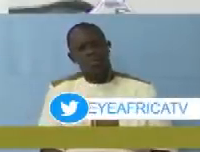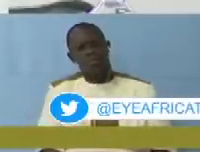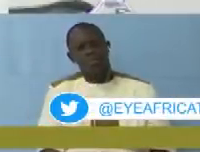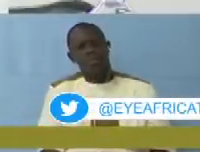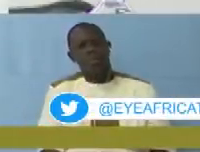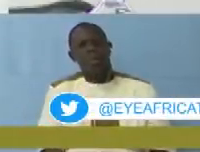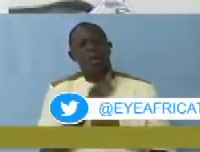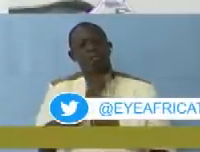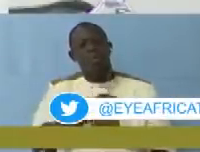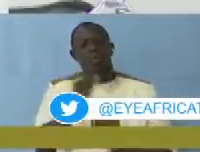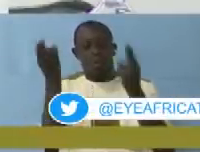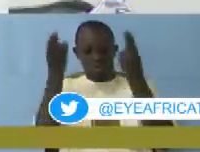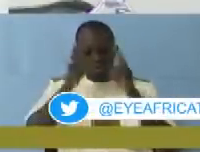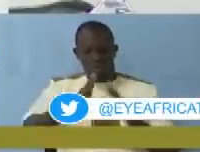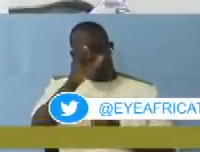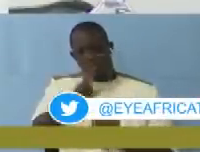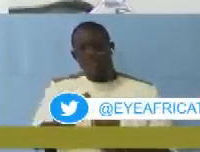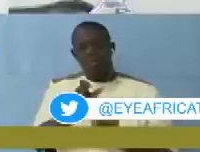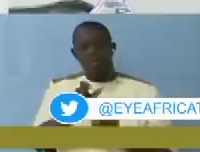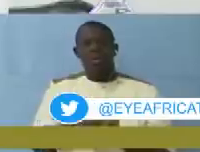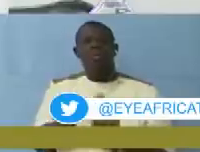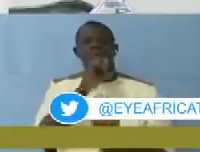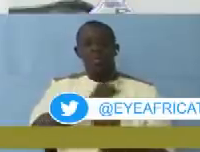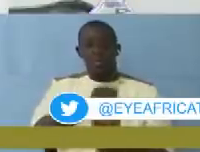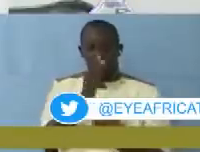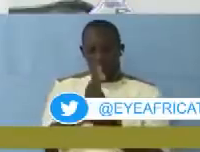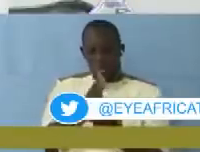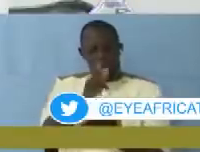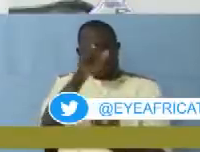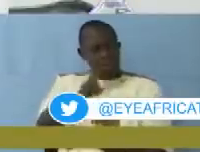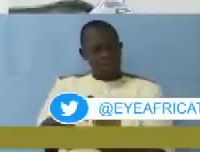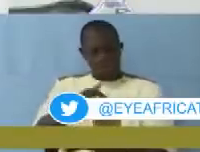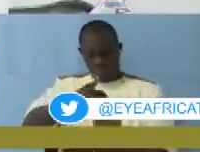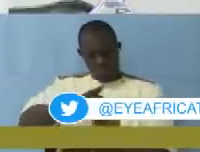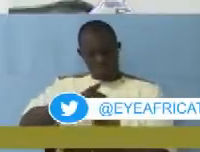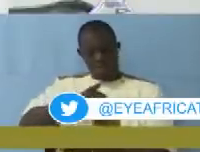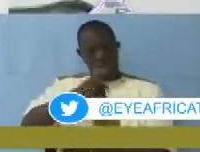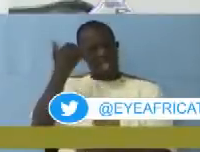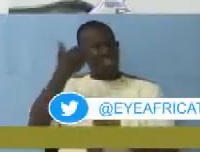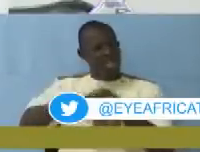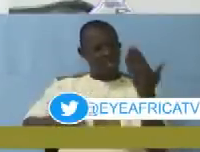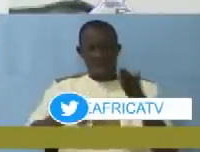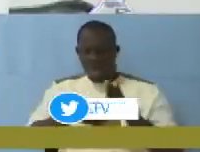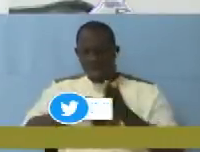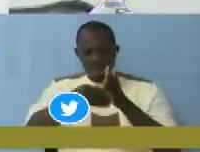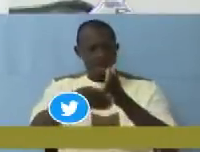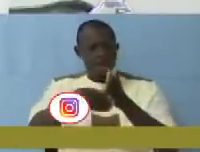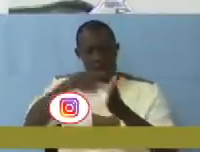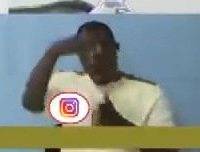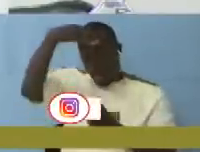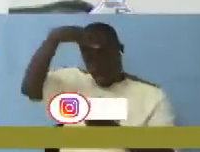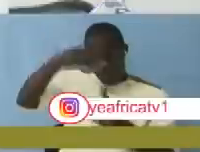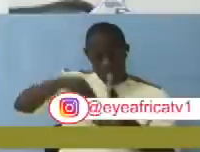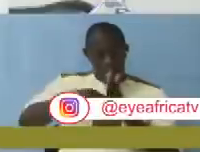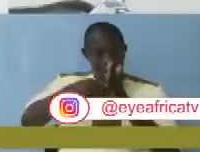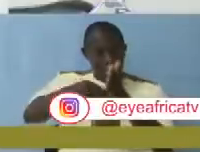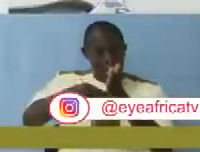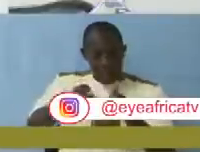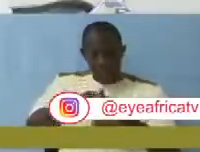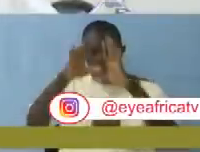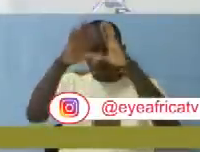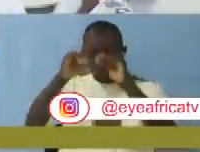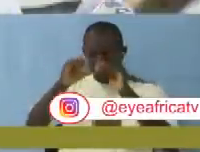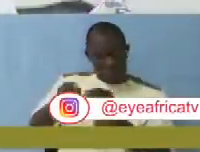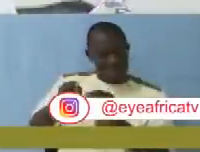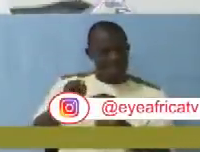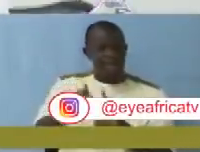Mr. Counsel, I'm telling you, Mr. Witness, I've never heard of that department, so I can't know what really they are functions. If I should tell you this is what they